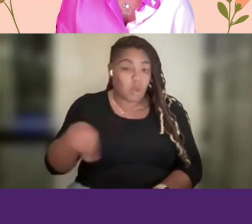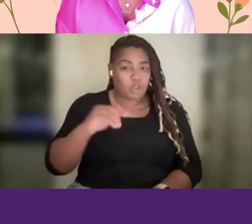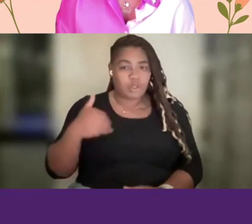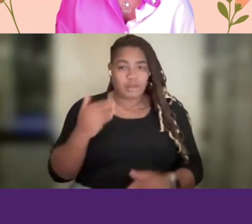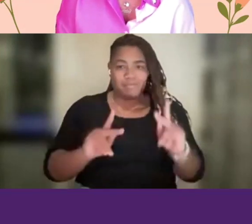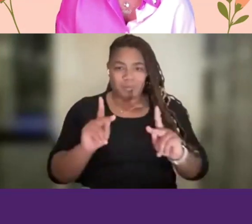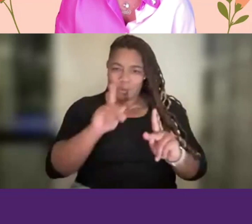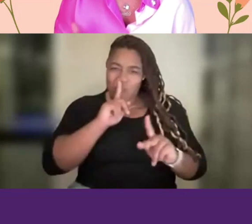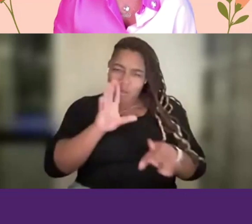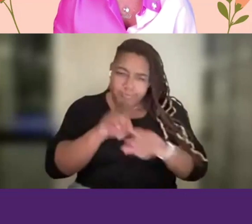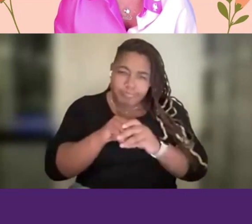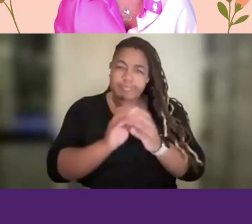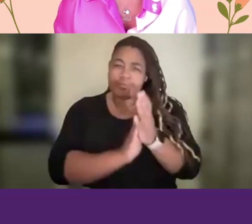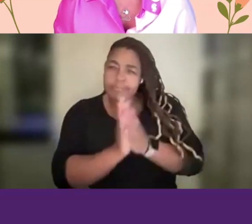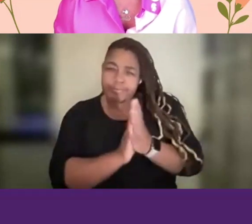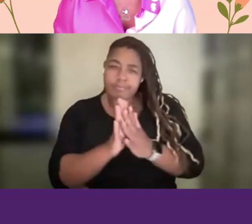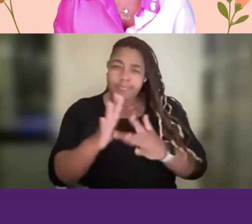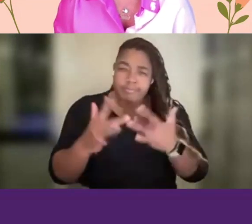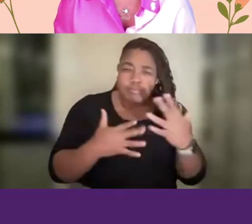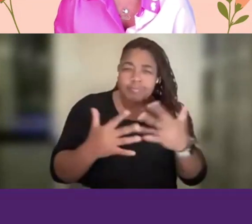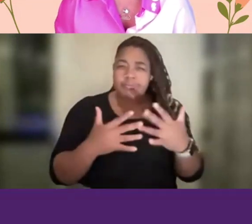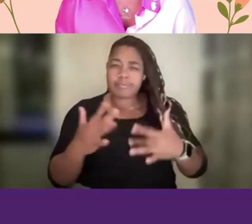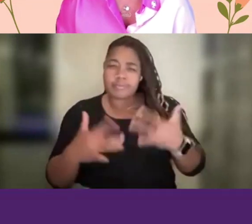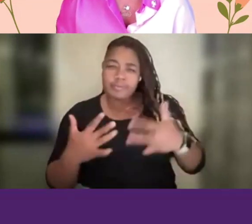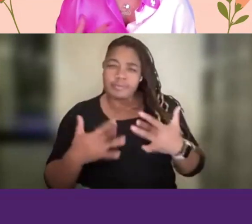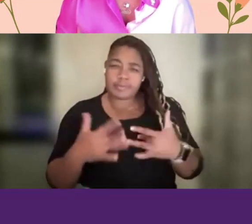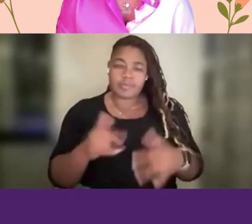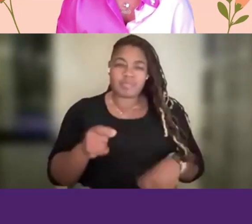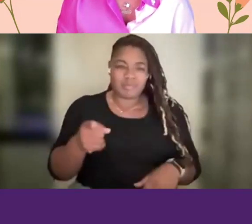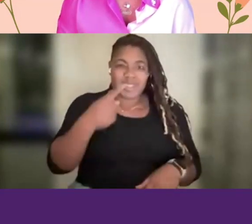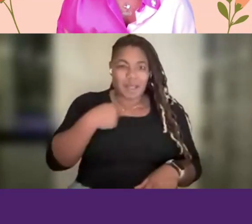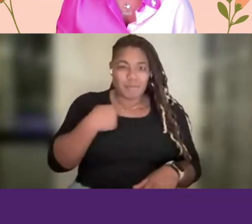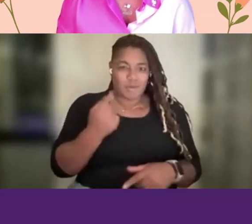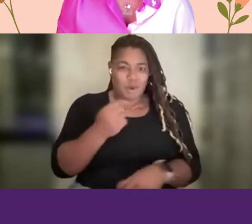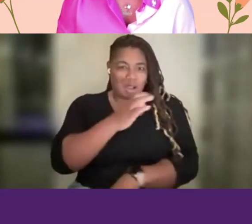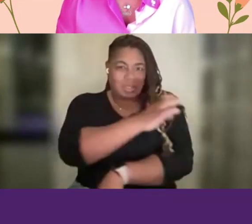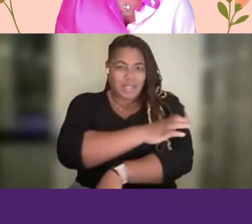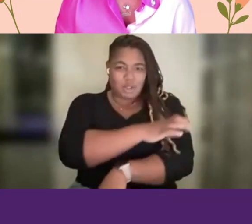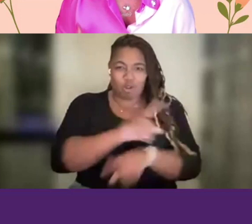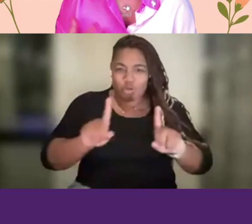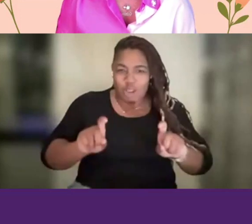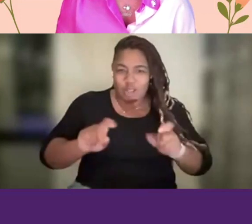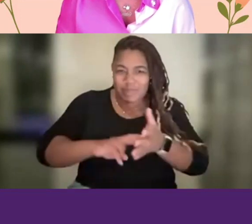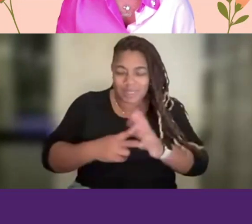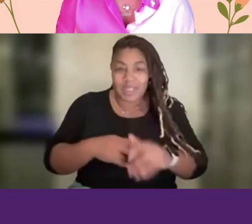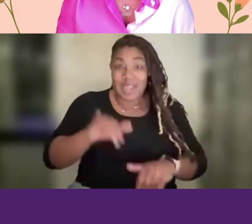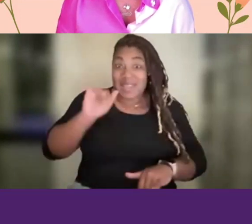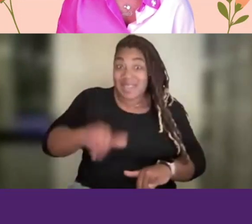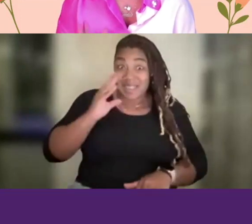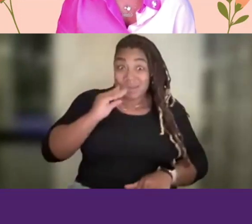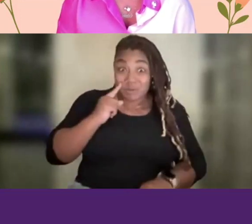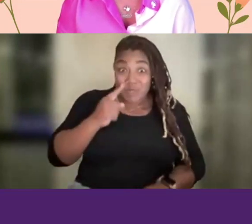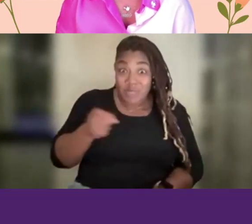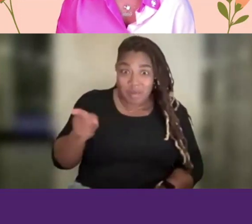vibrant, they were able to tell me what a clinical trial is. And I just believe that that experience is a testimony to